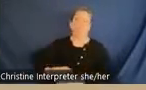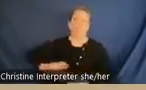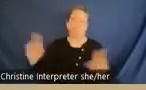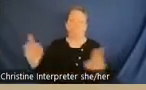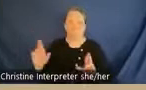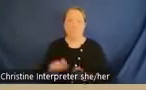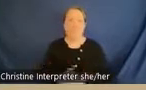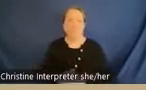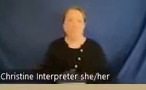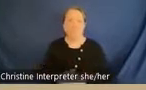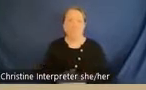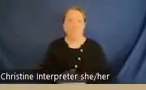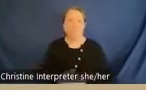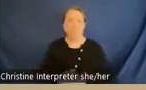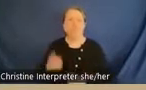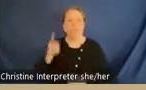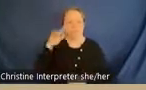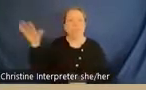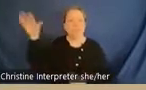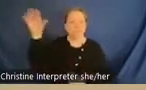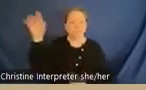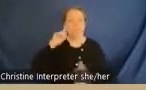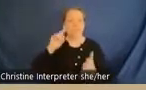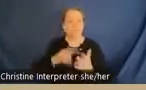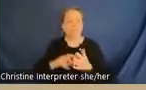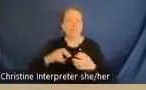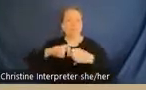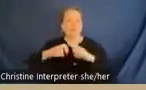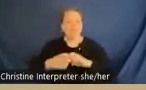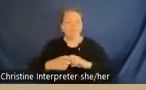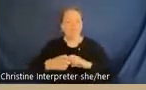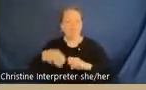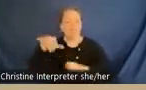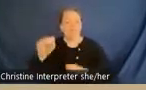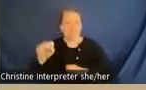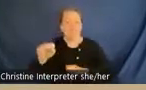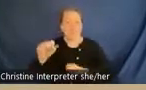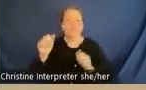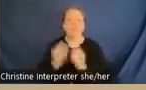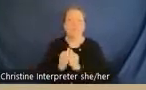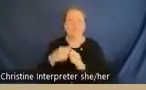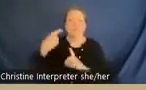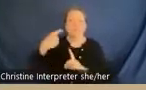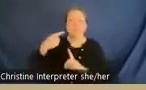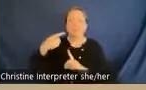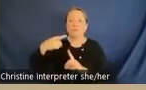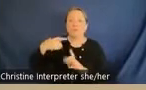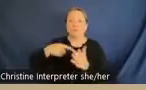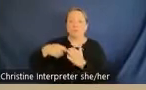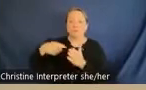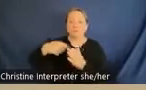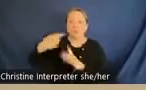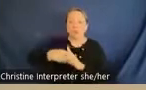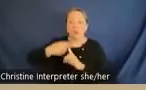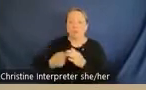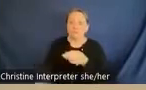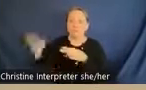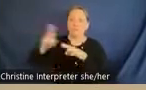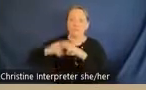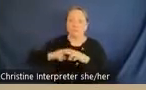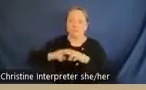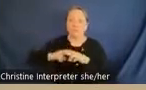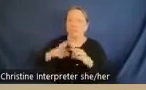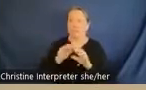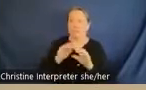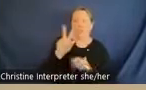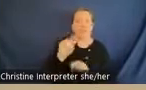I think they recognize that there are some issues, again, with raising of the rent, of which there is no cap in Vermont